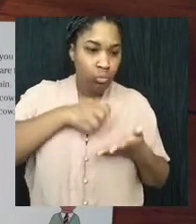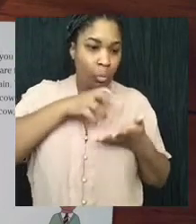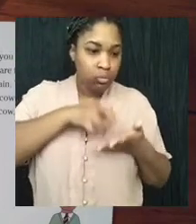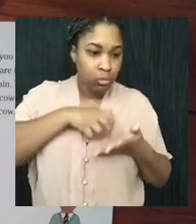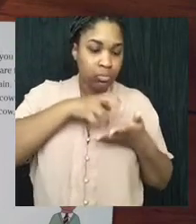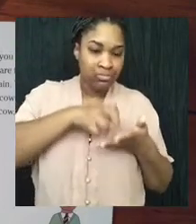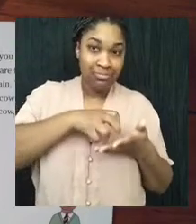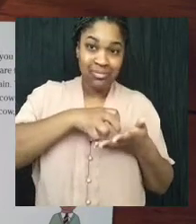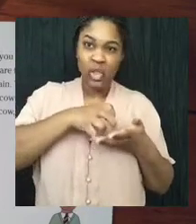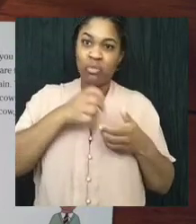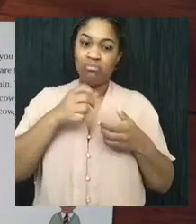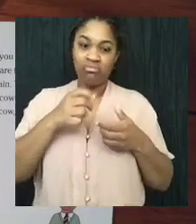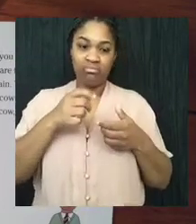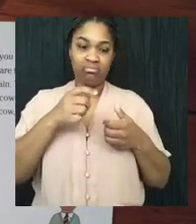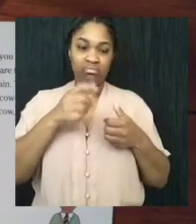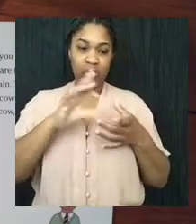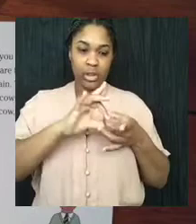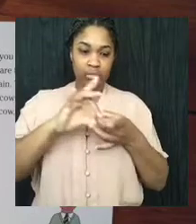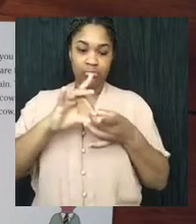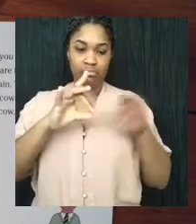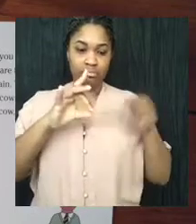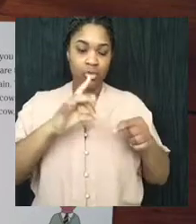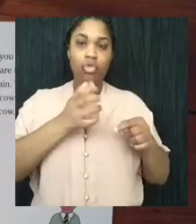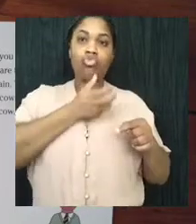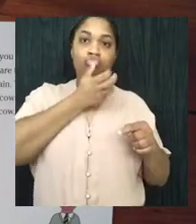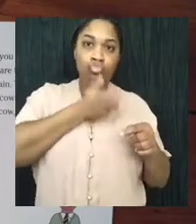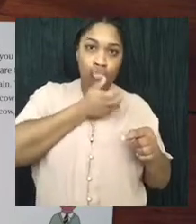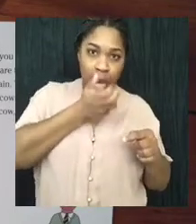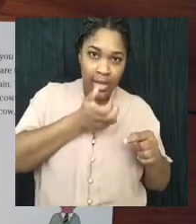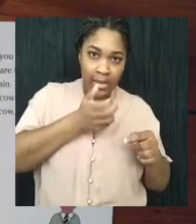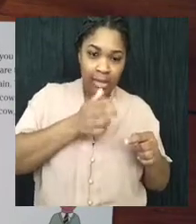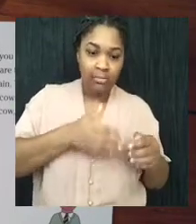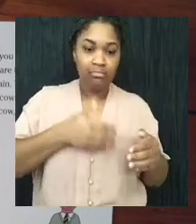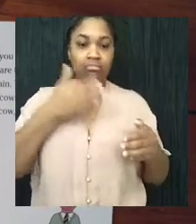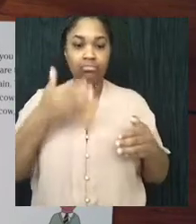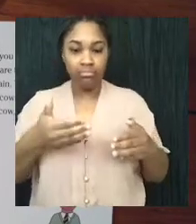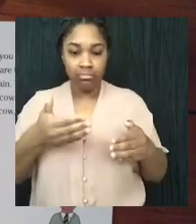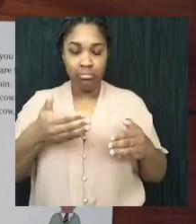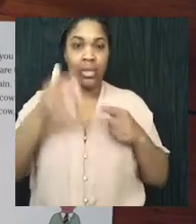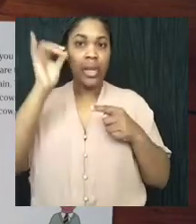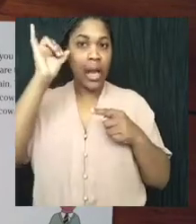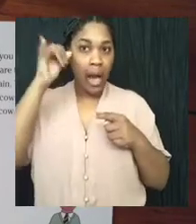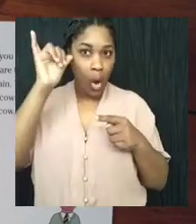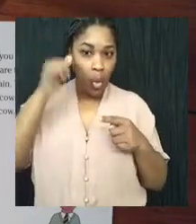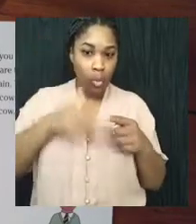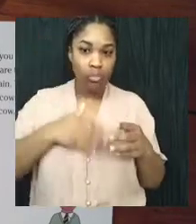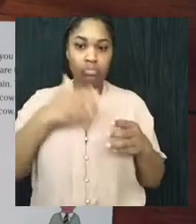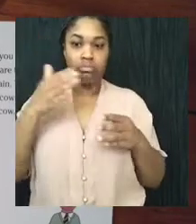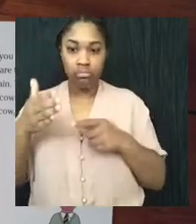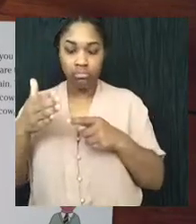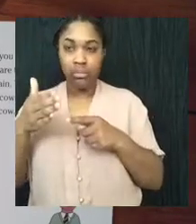is grass, cow, you.